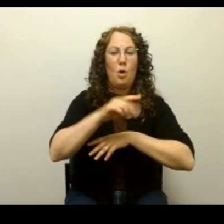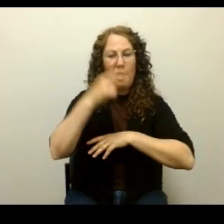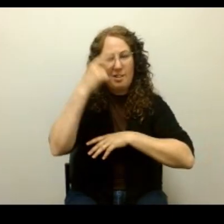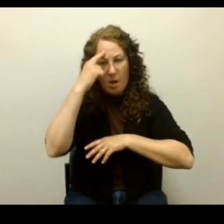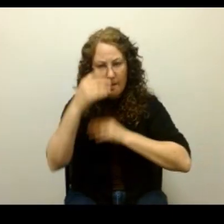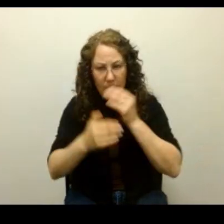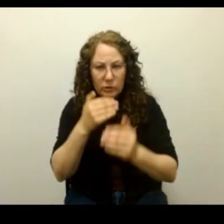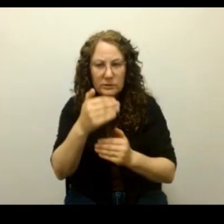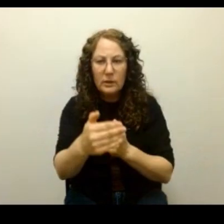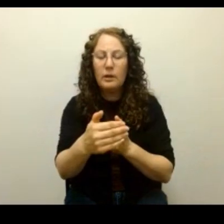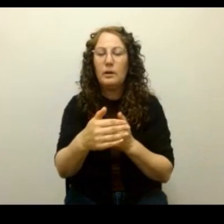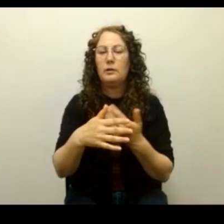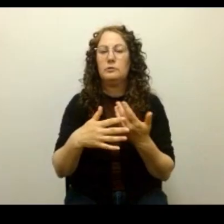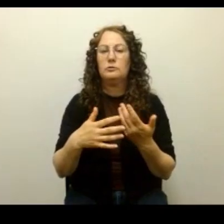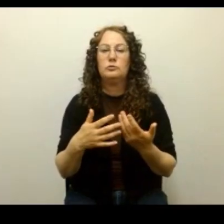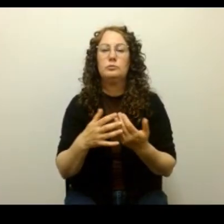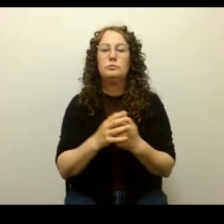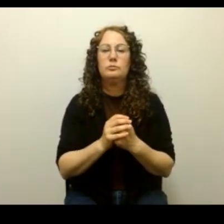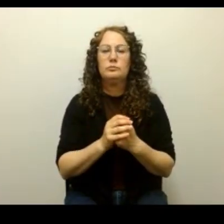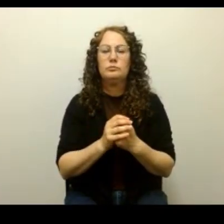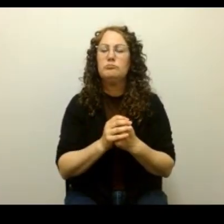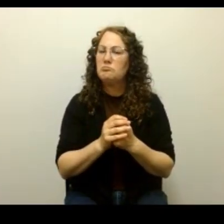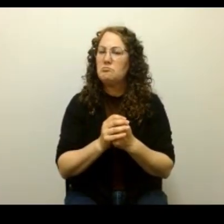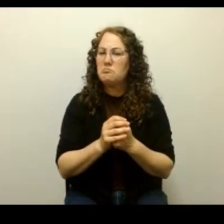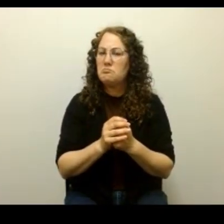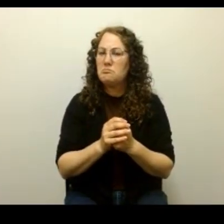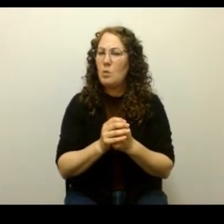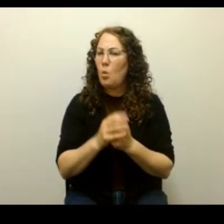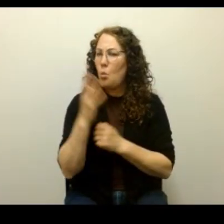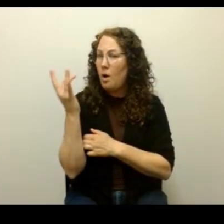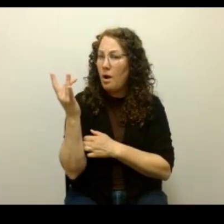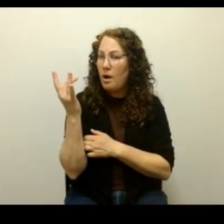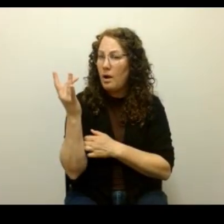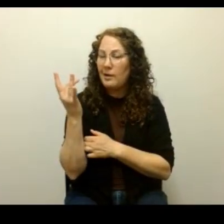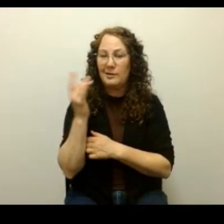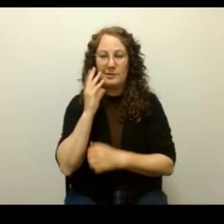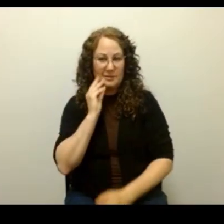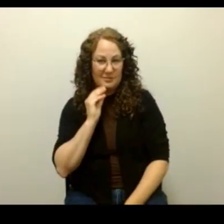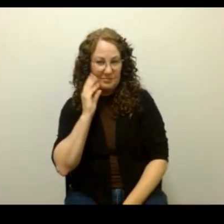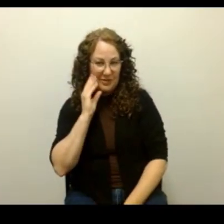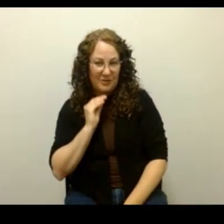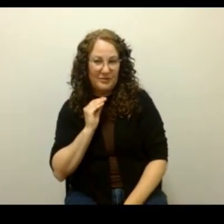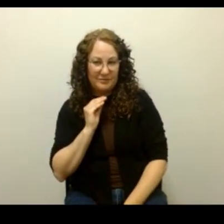process, which comes as a result of experience.